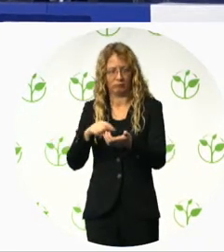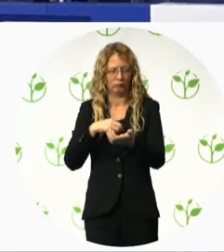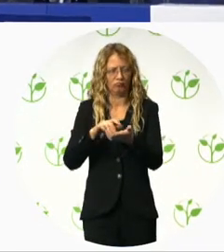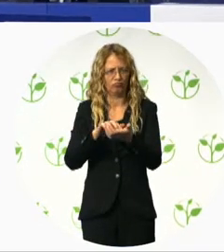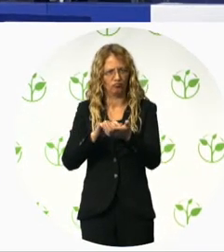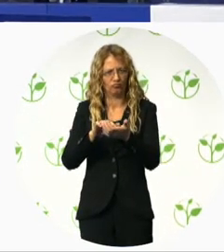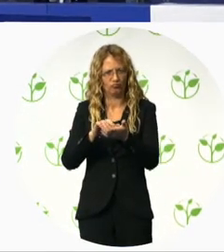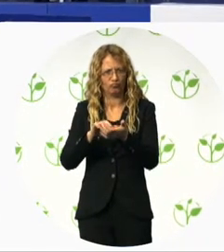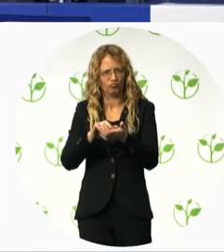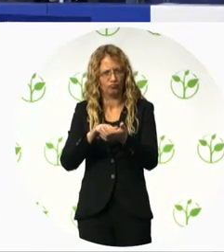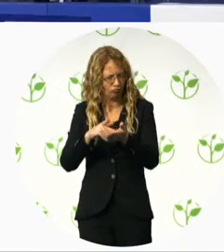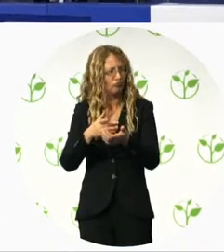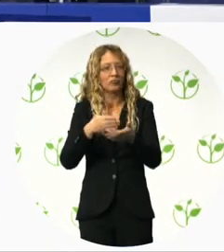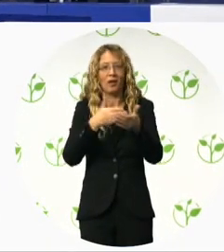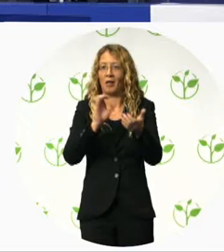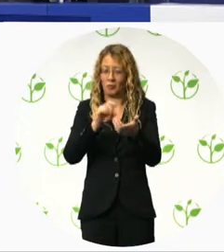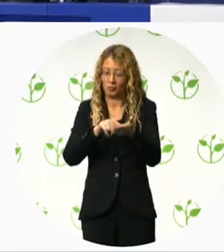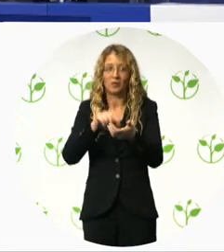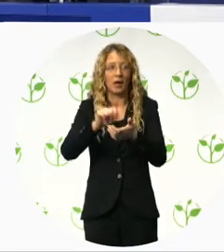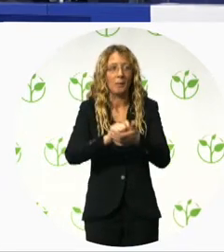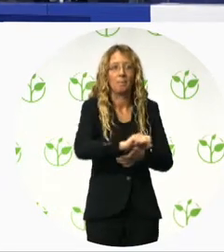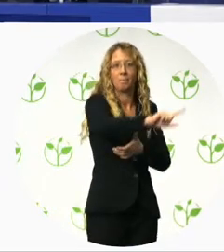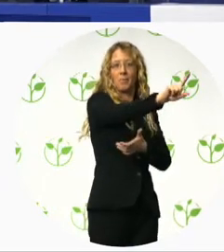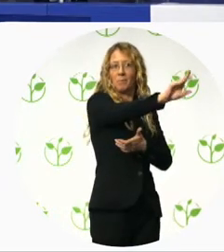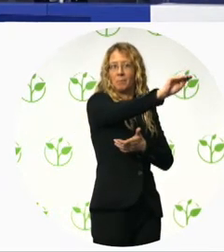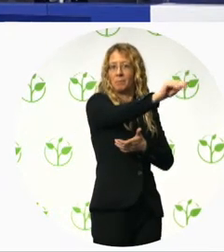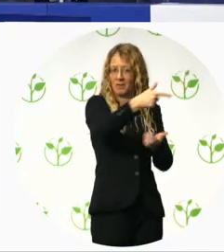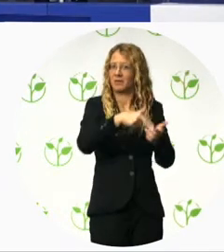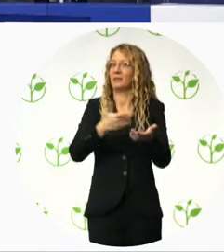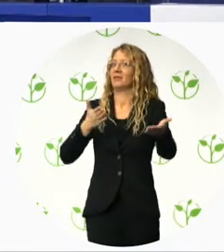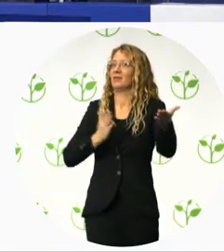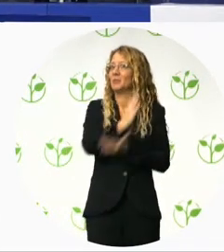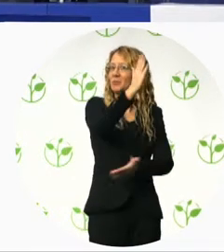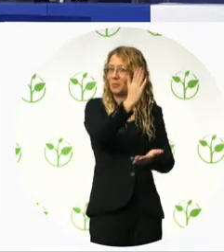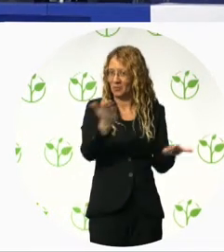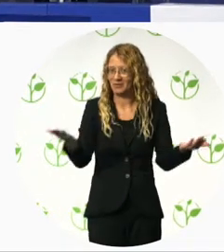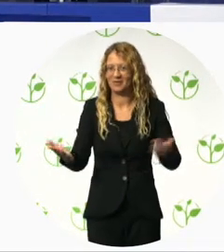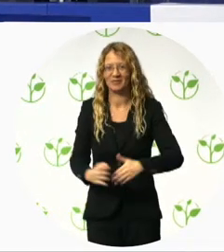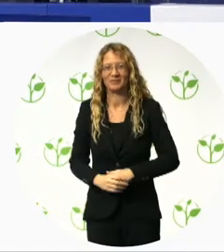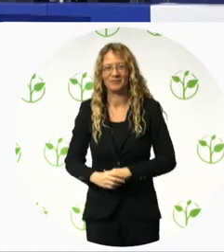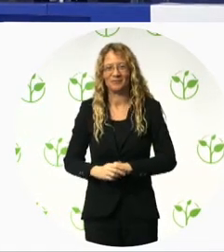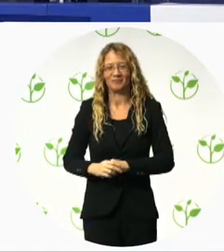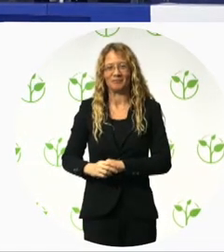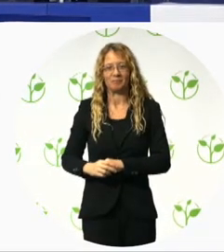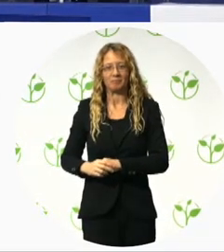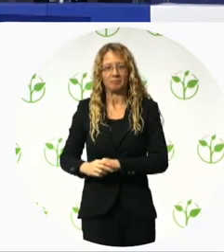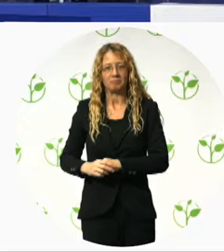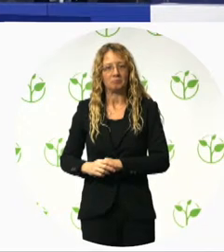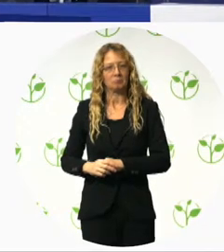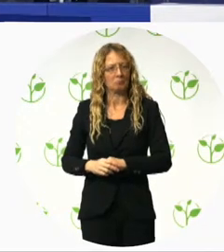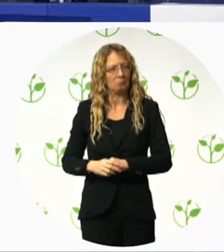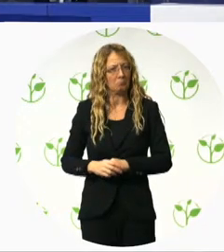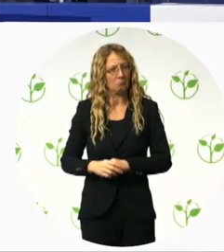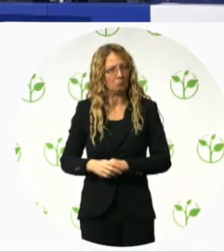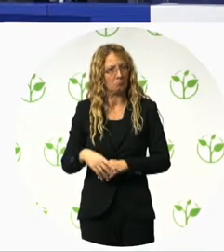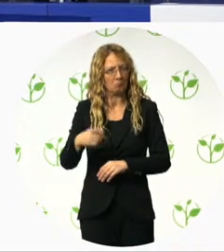because there is also a story behind it, means one part of the social enterprise. So this is just an example of the story of Gabriele, what